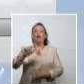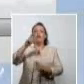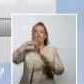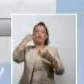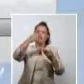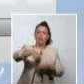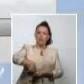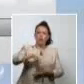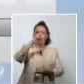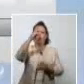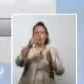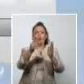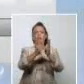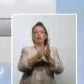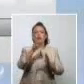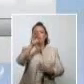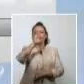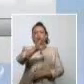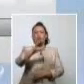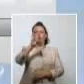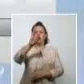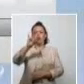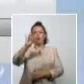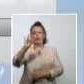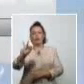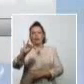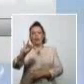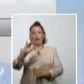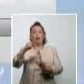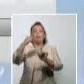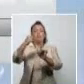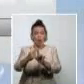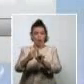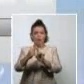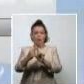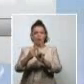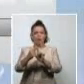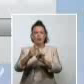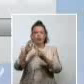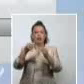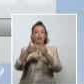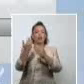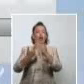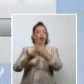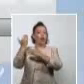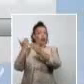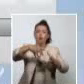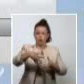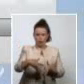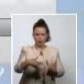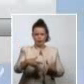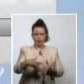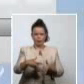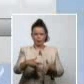39.08% of the number of cases in the world. The region also accumulates